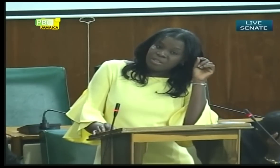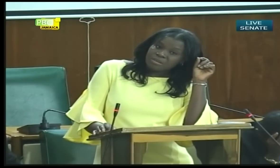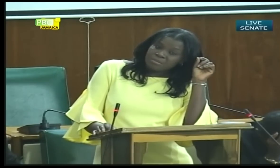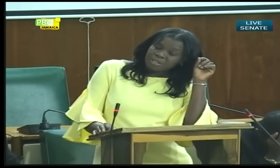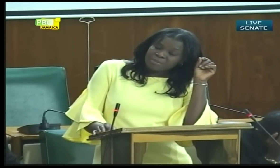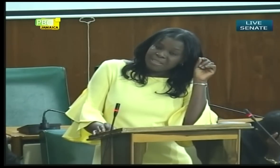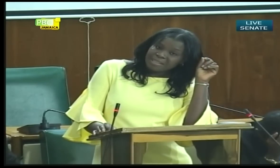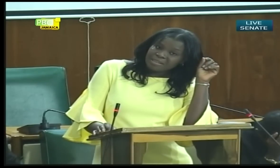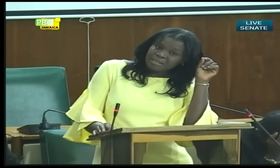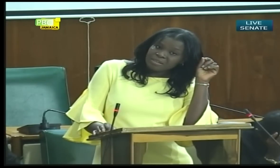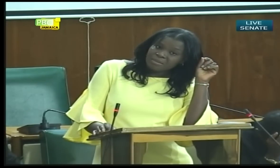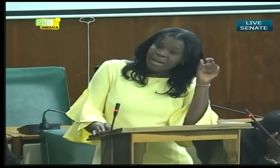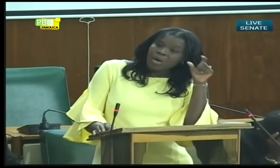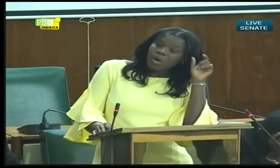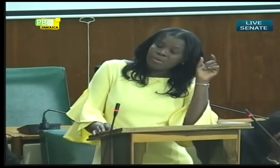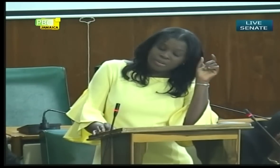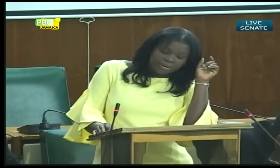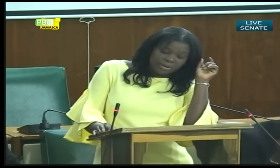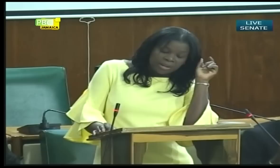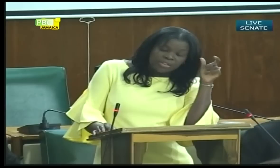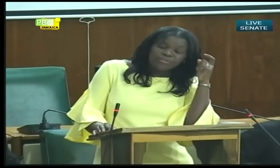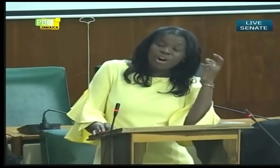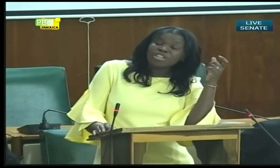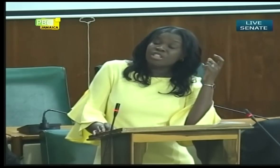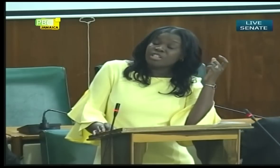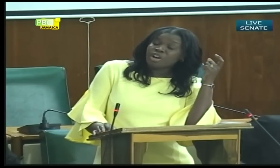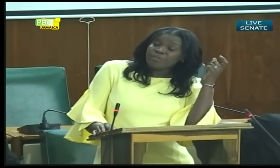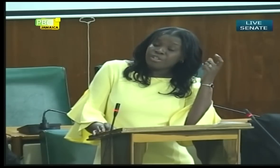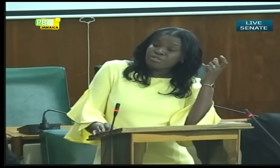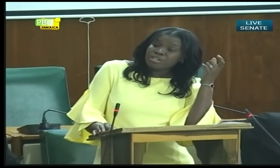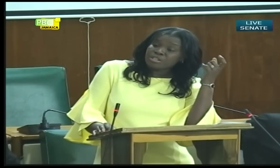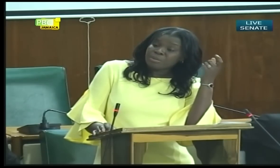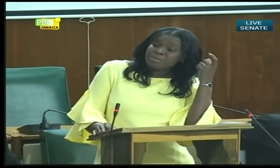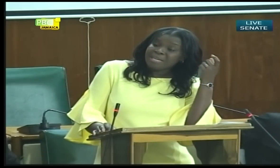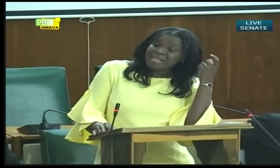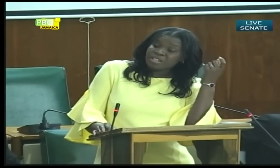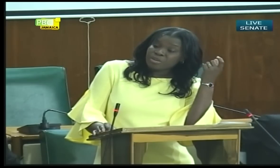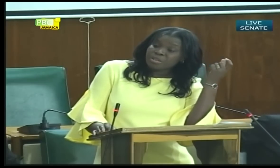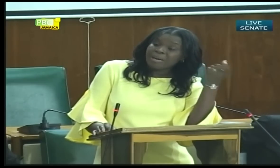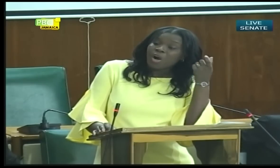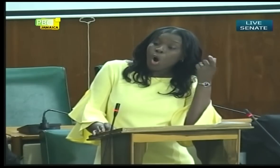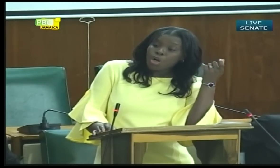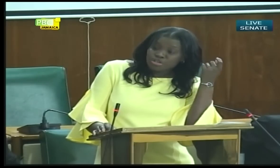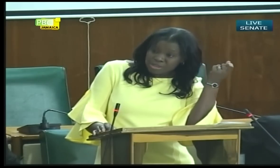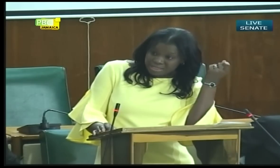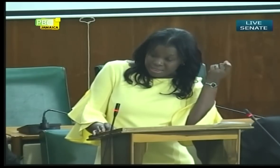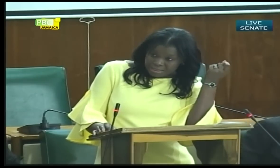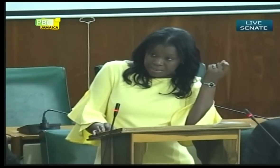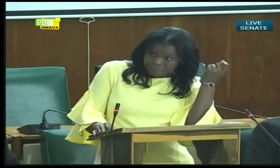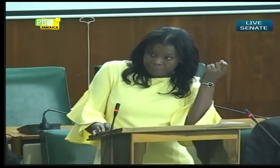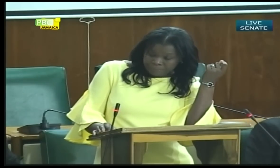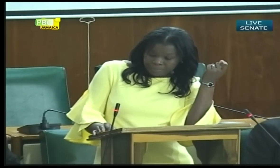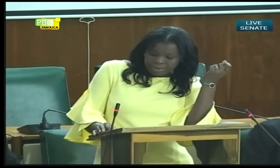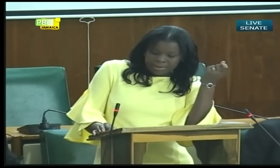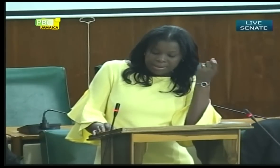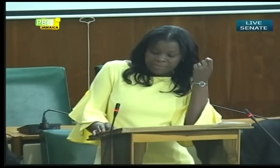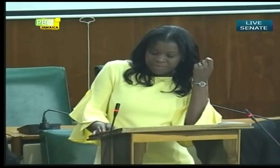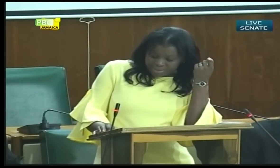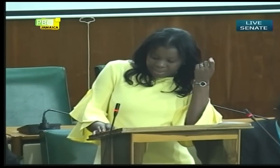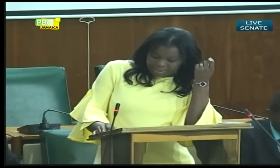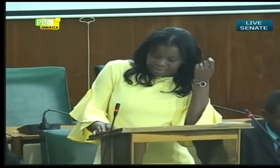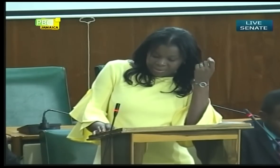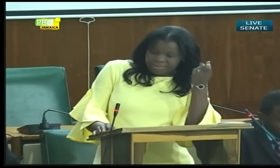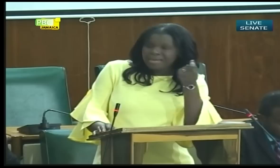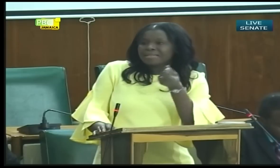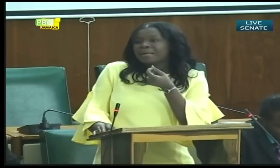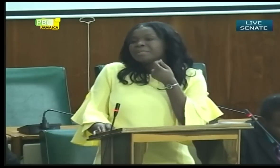be taken by, the functions of the trust must be executed by all trustees. And I'm